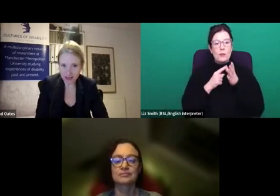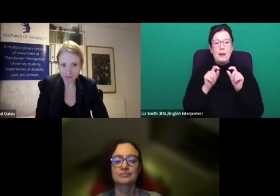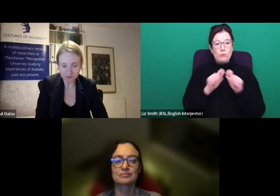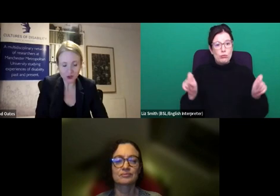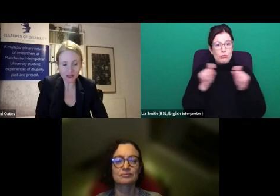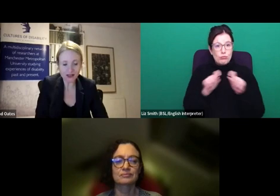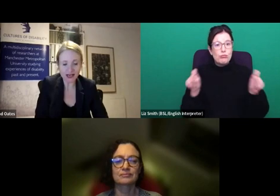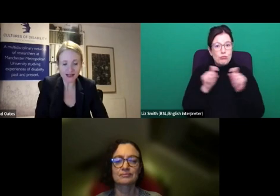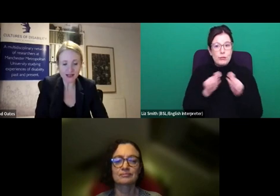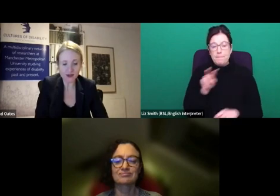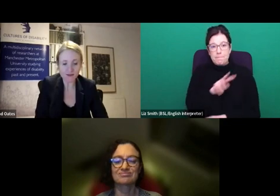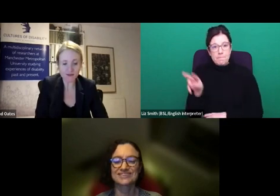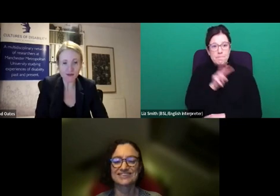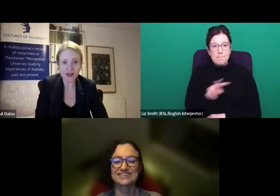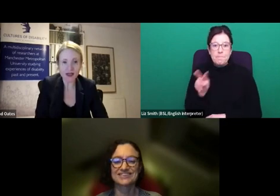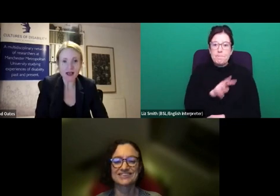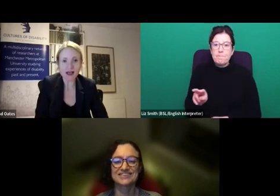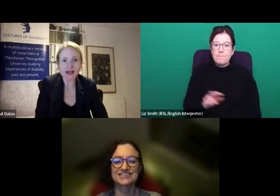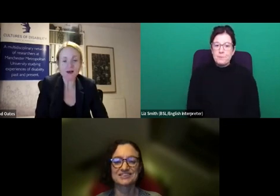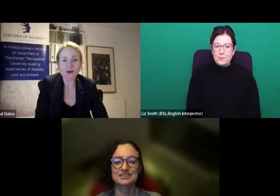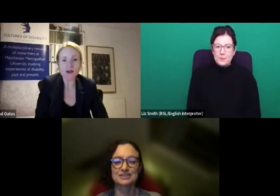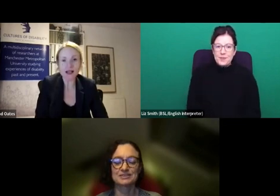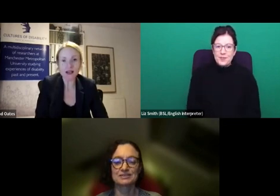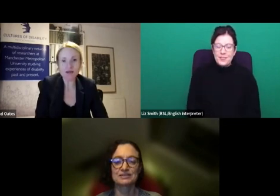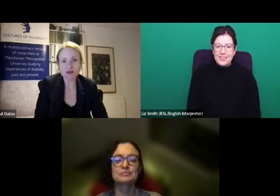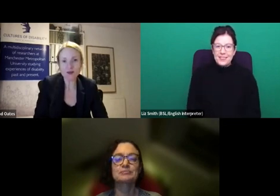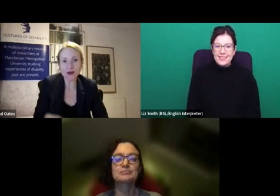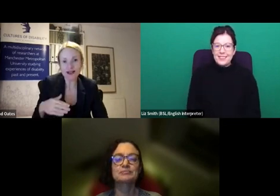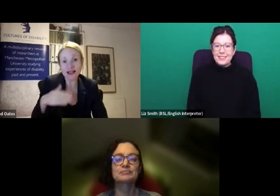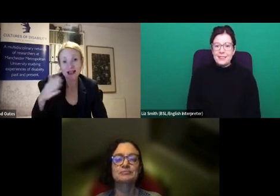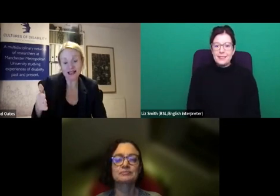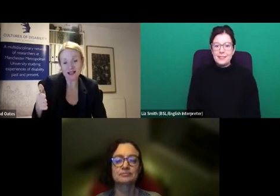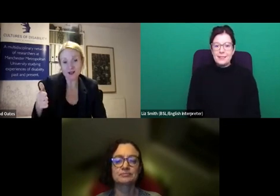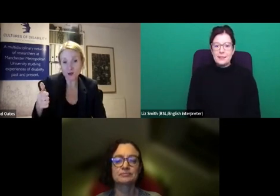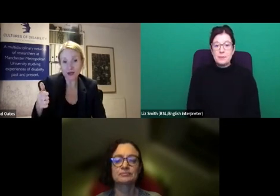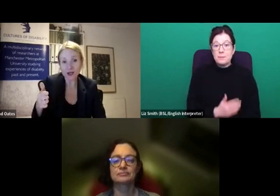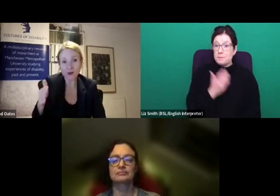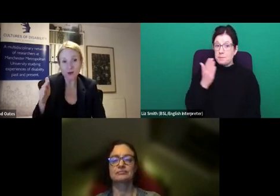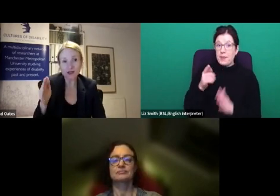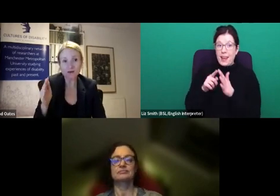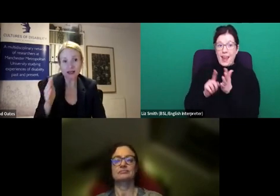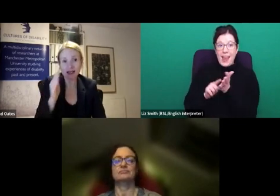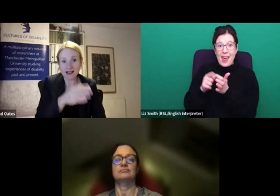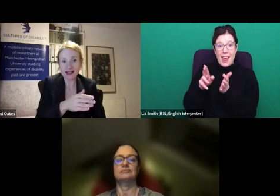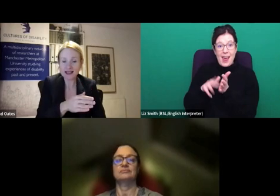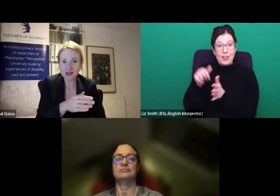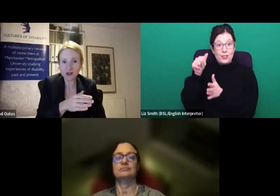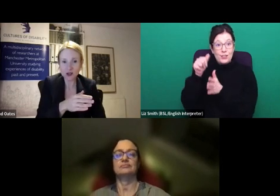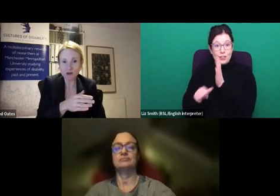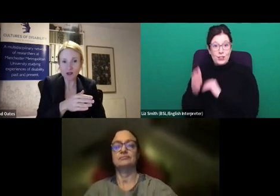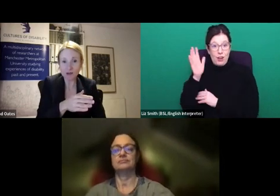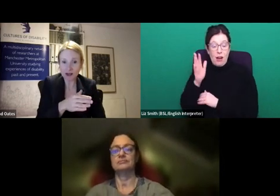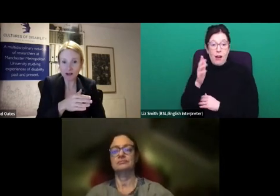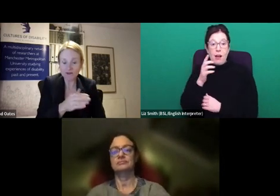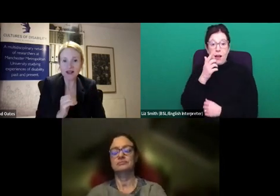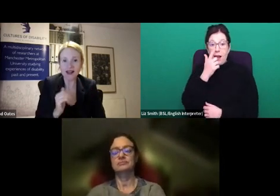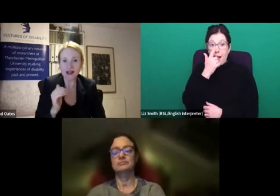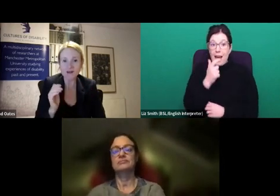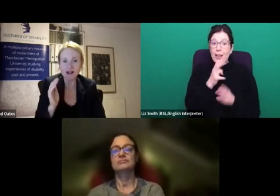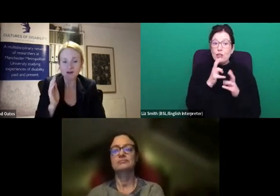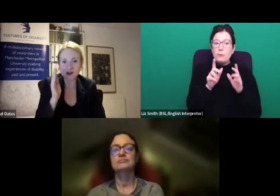But yeah, you can access them. Now, if when Ellen gets underway, you want to make Liz the interpreter